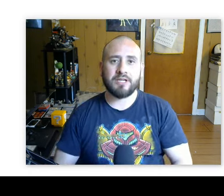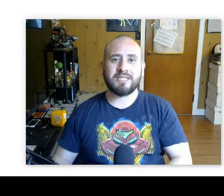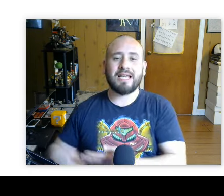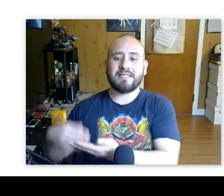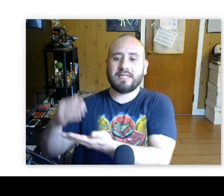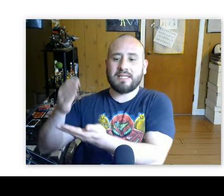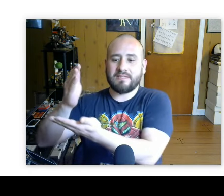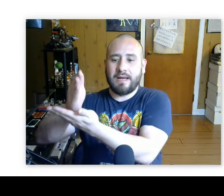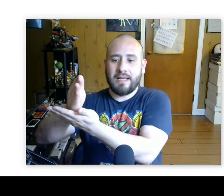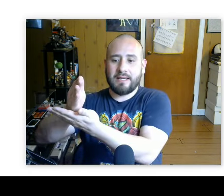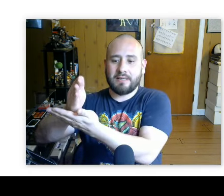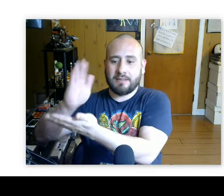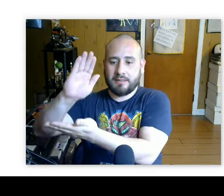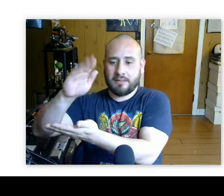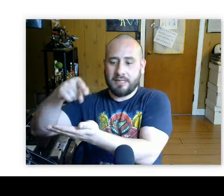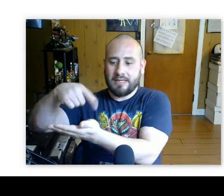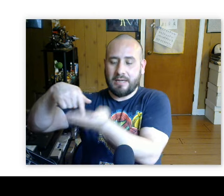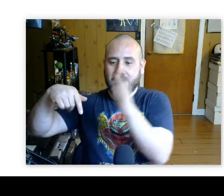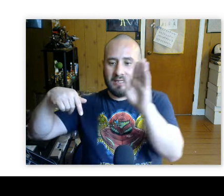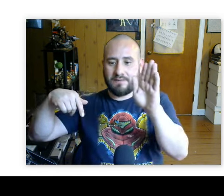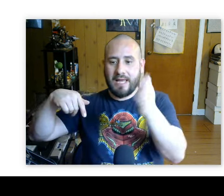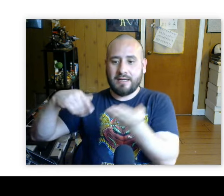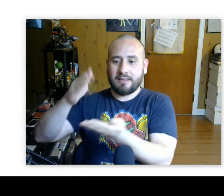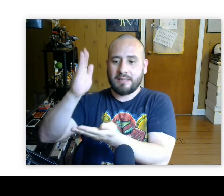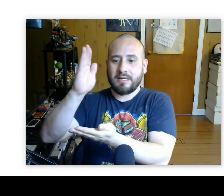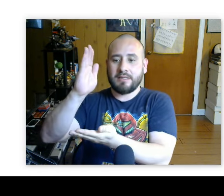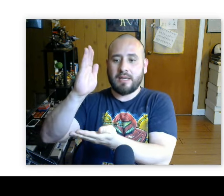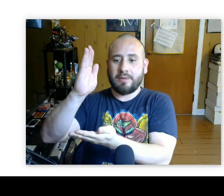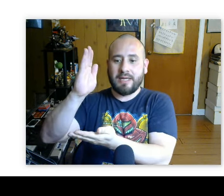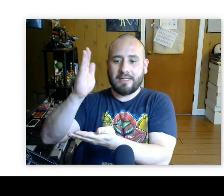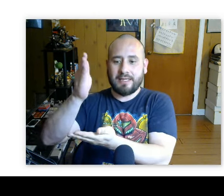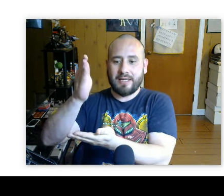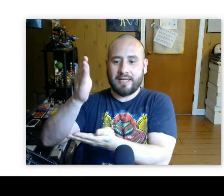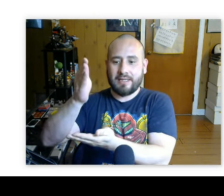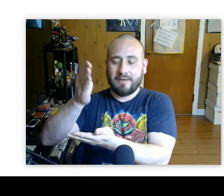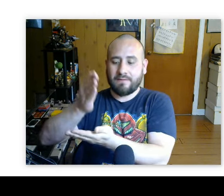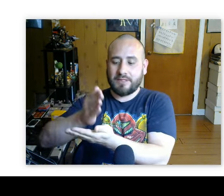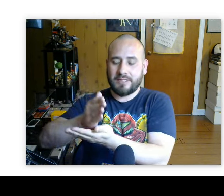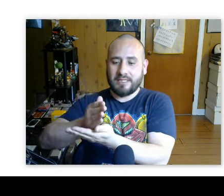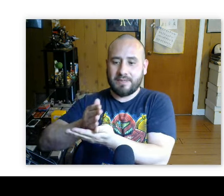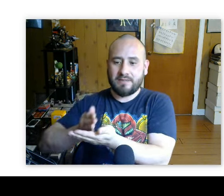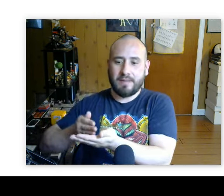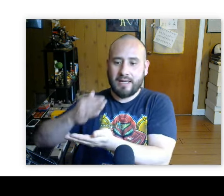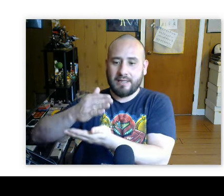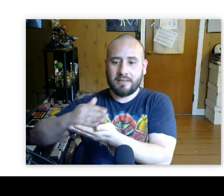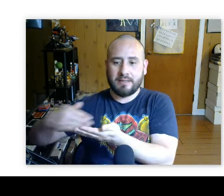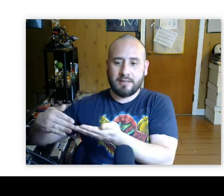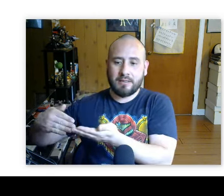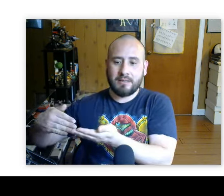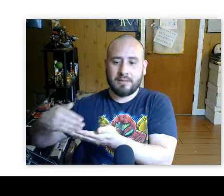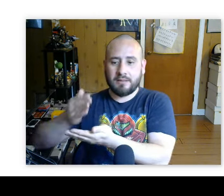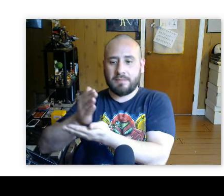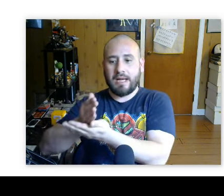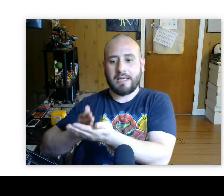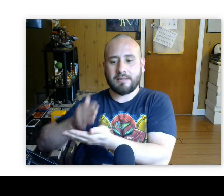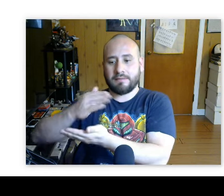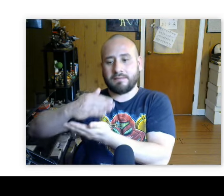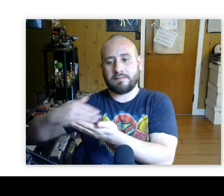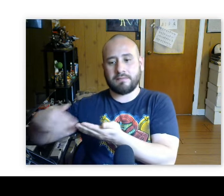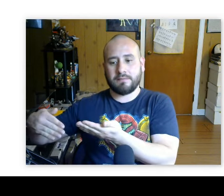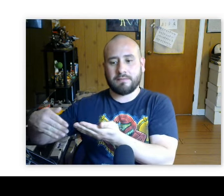You're going to slice a slice of pie. Non-dominant hand is flat. Dominant hand is like a knife to slice a piece of pie.